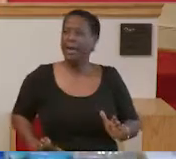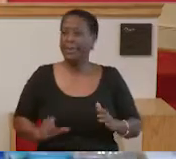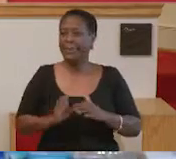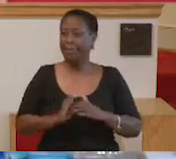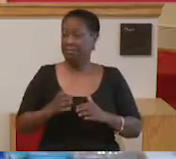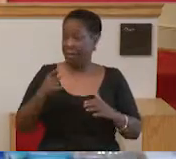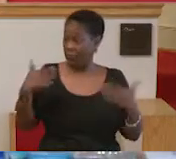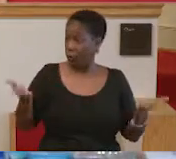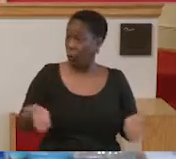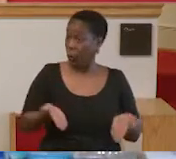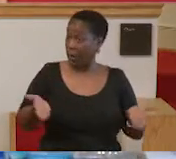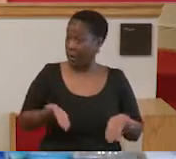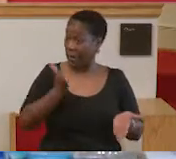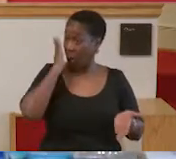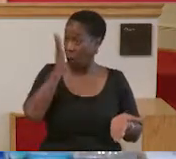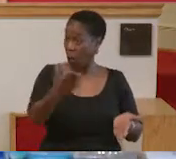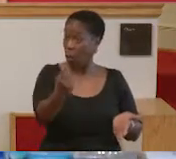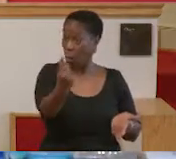If you're here, won't you come?